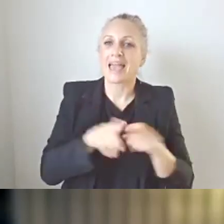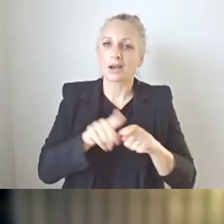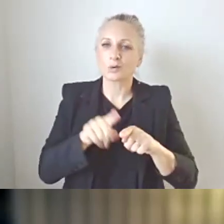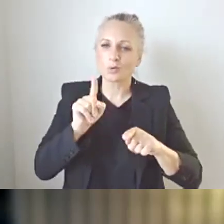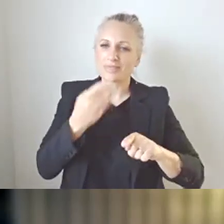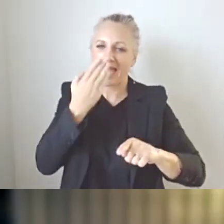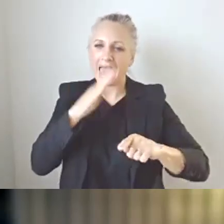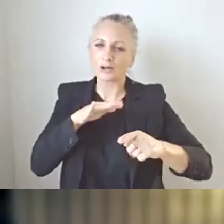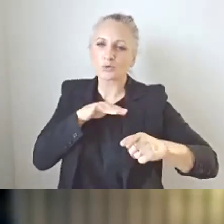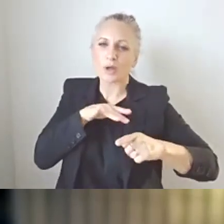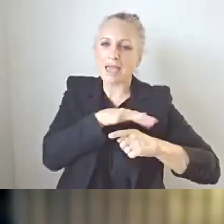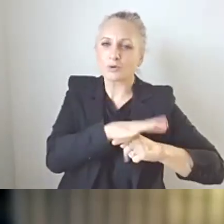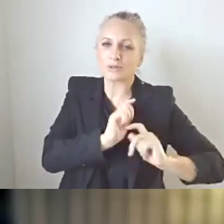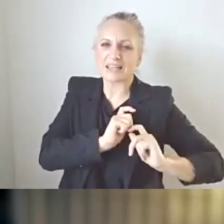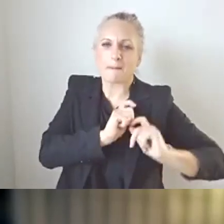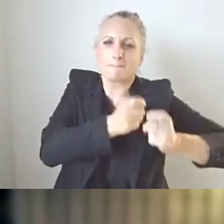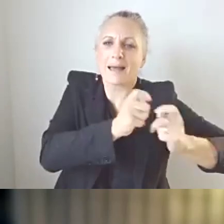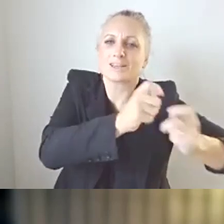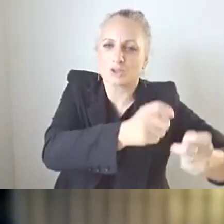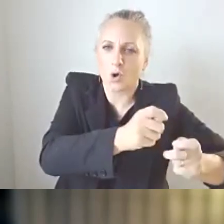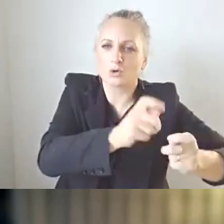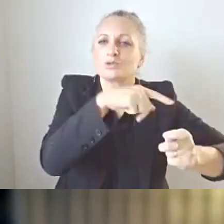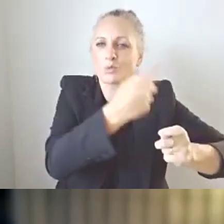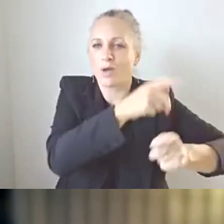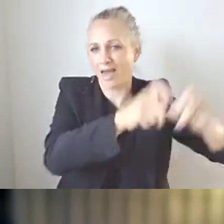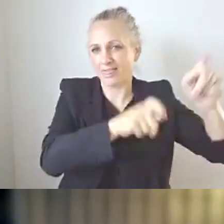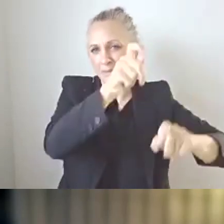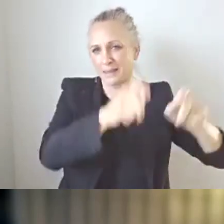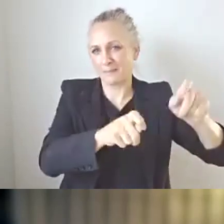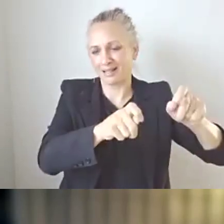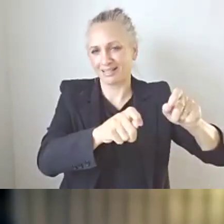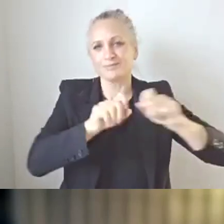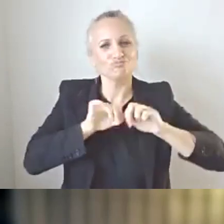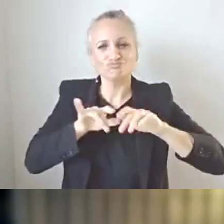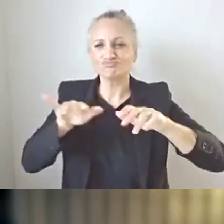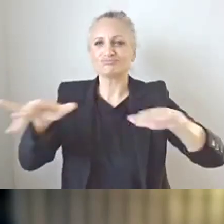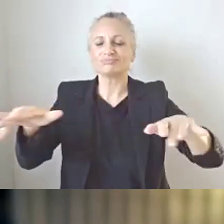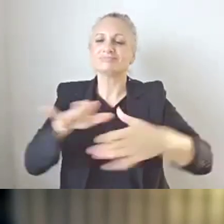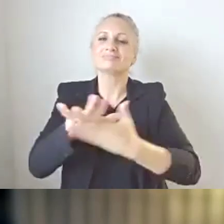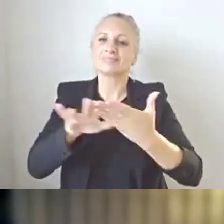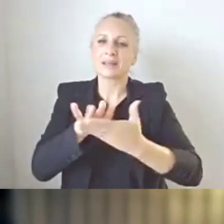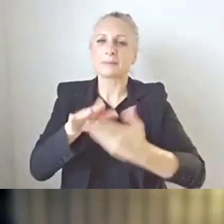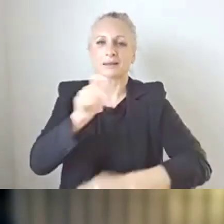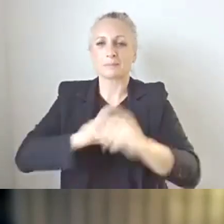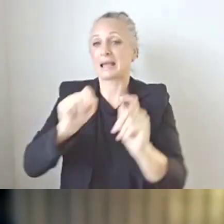people and build up really an internal culture, is to